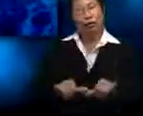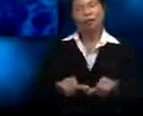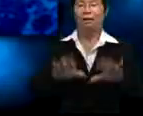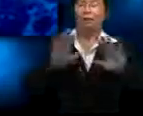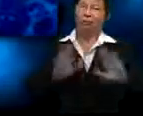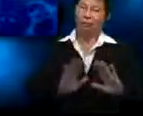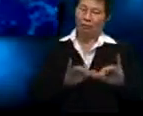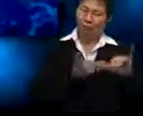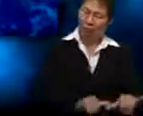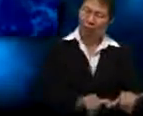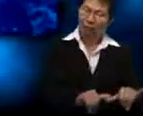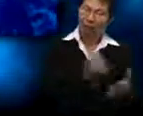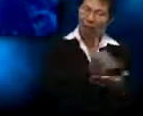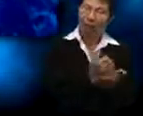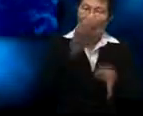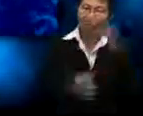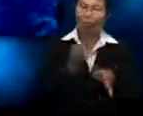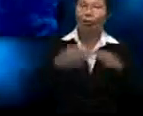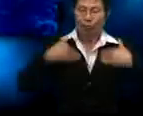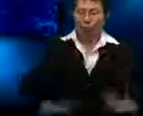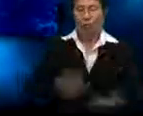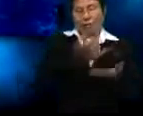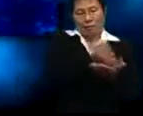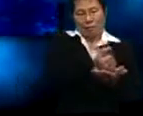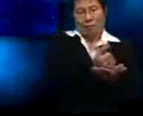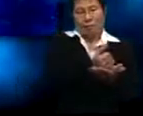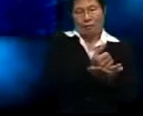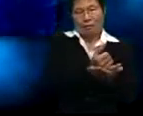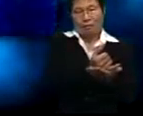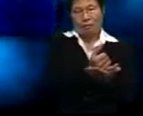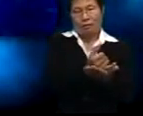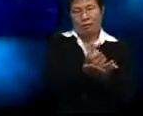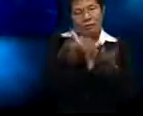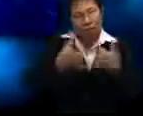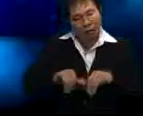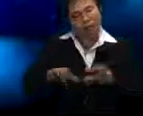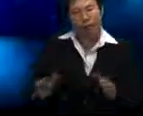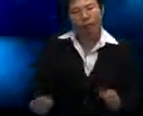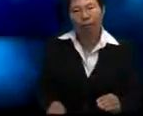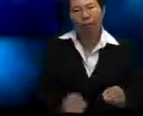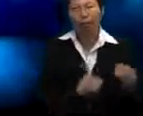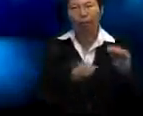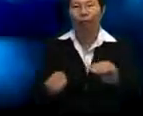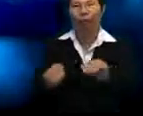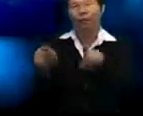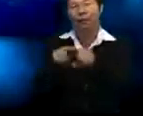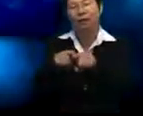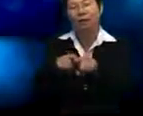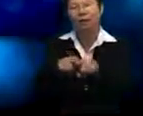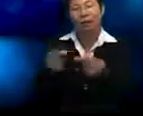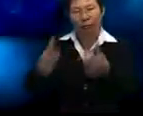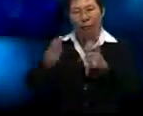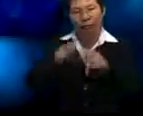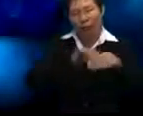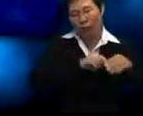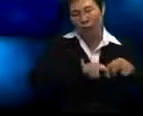rest, if the body is at rest. But it will keep on moving at a constant speed in a straight